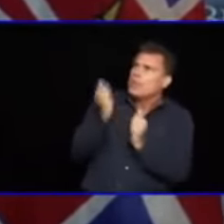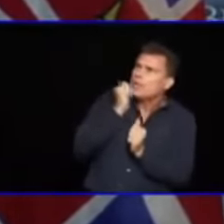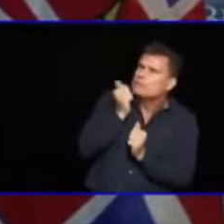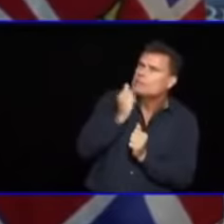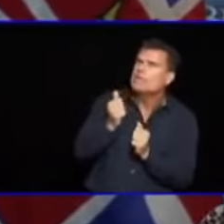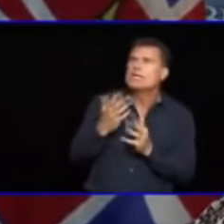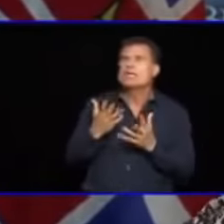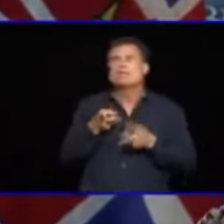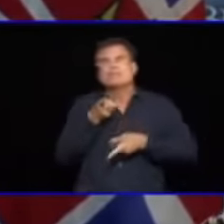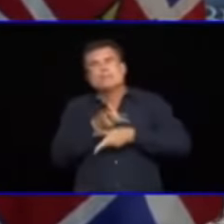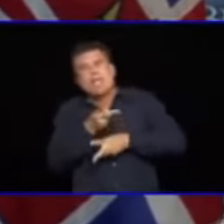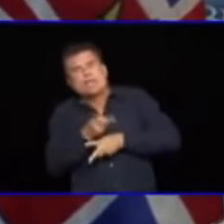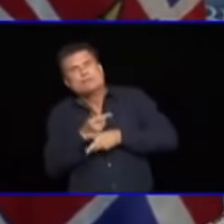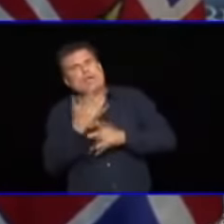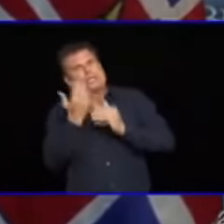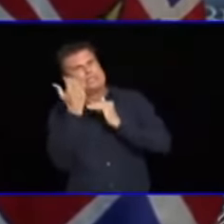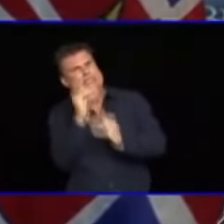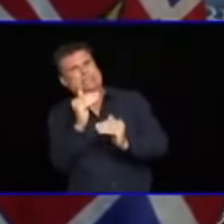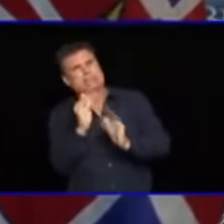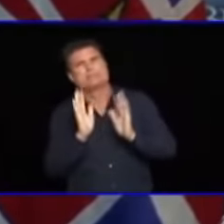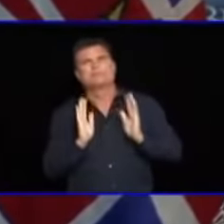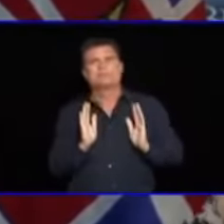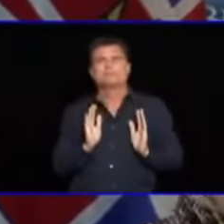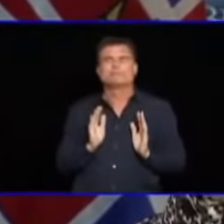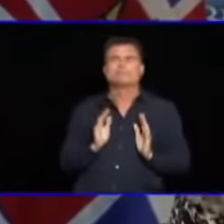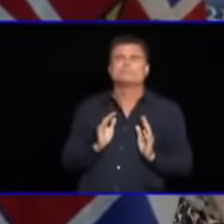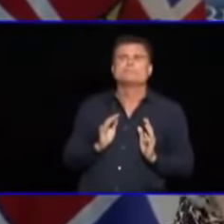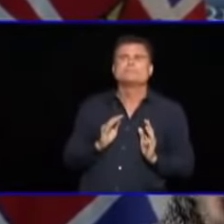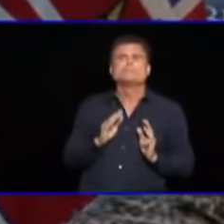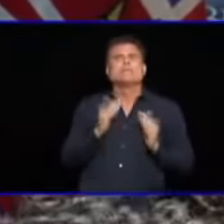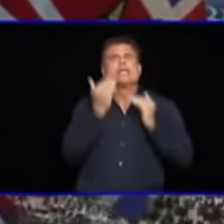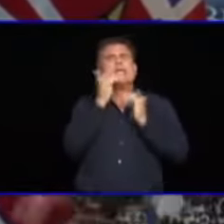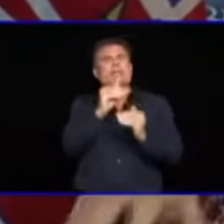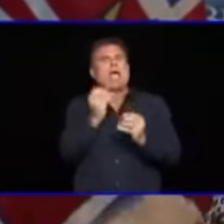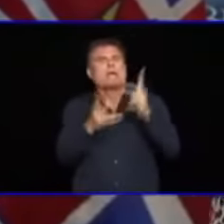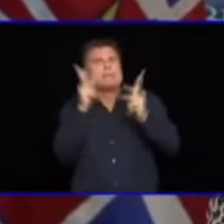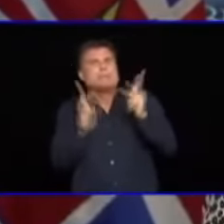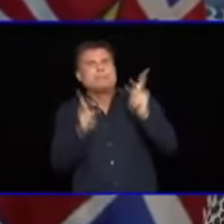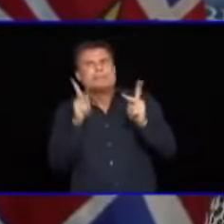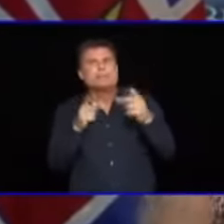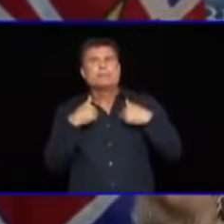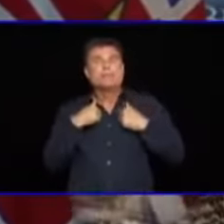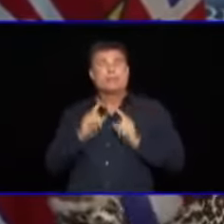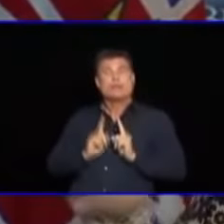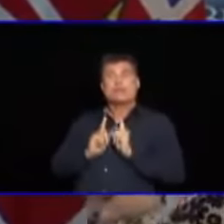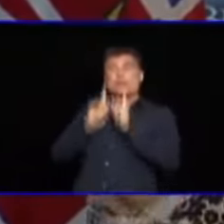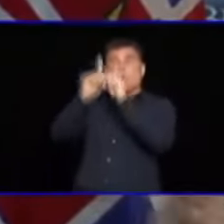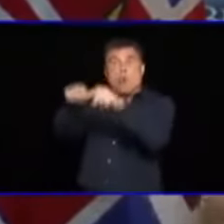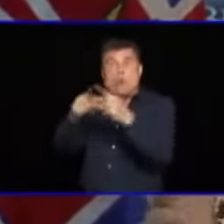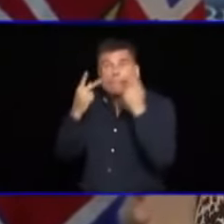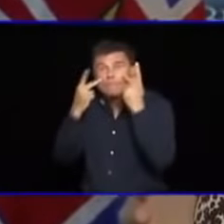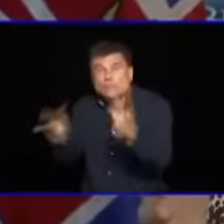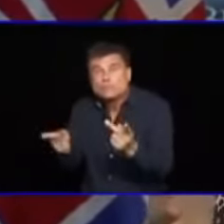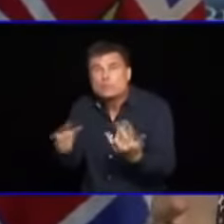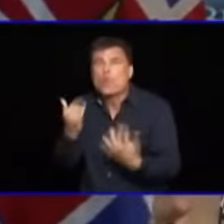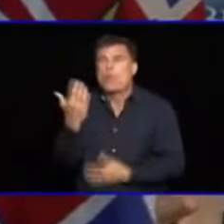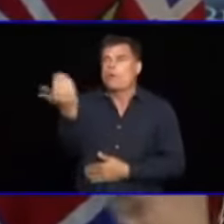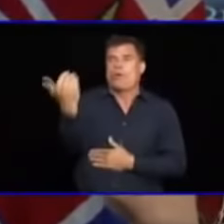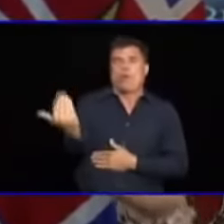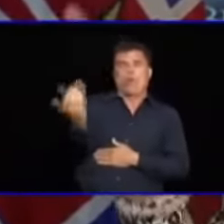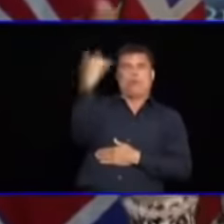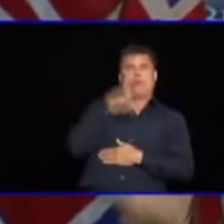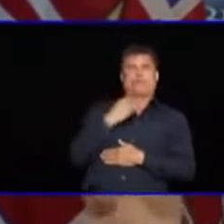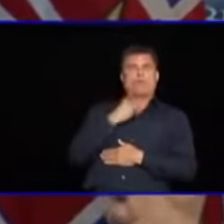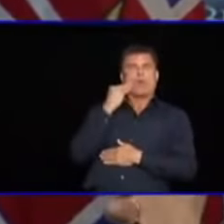The number of people, so you want to limit visitors. Have visits with others virtually. Maintain your distance with those small number of